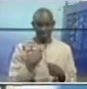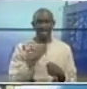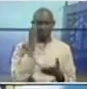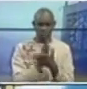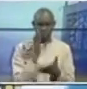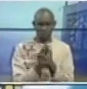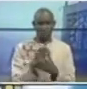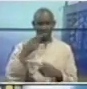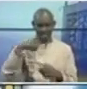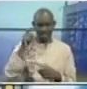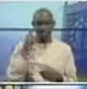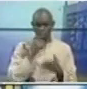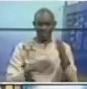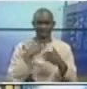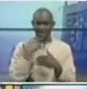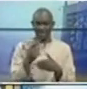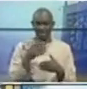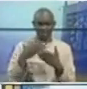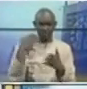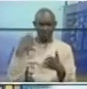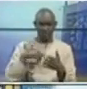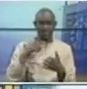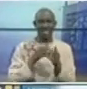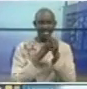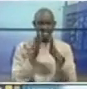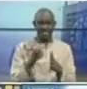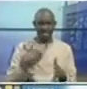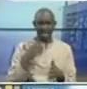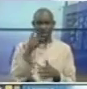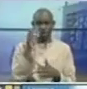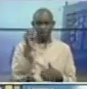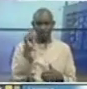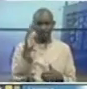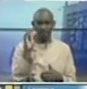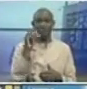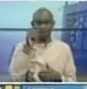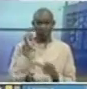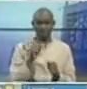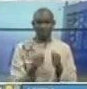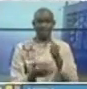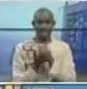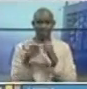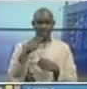ninaithibitisha yote ambayo tumesema kubaliana kwamba upate kiongozi kama mheshimiwa Kombo ambaye atakusaidia.